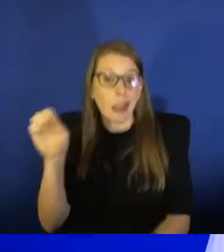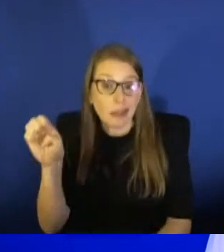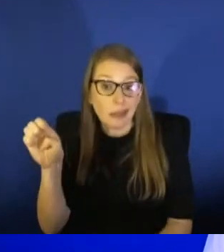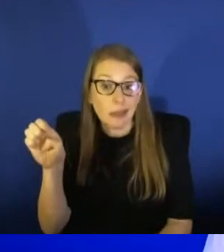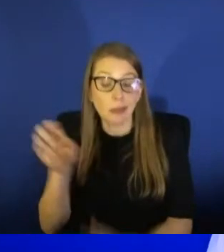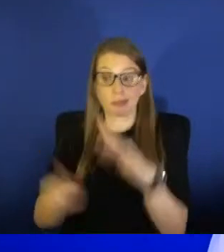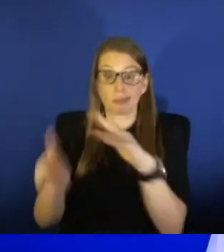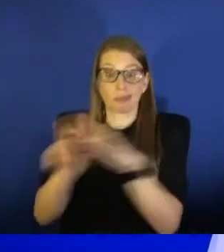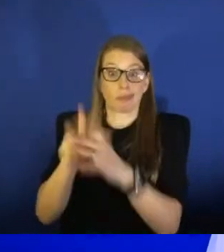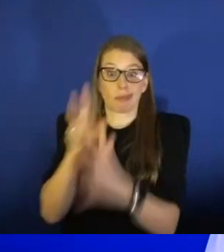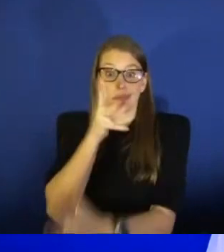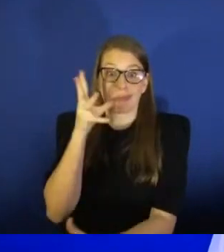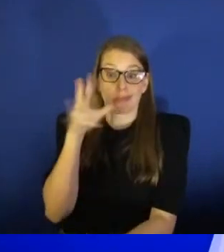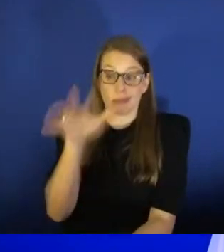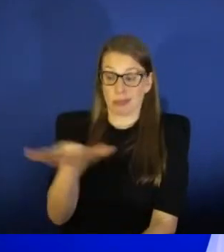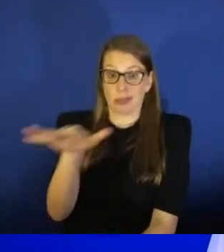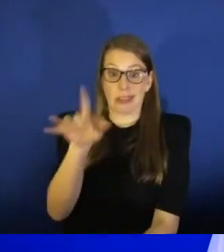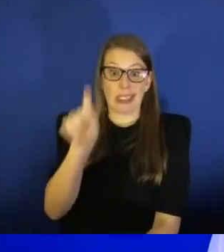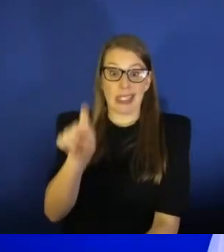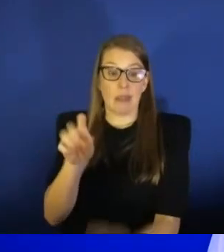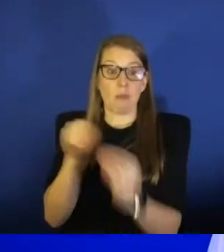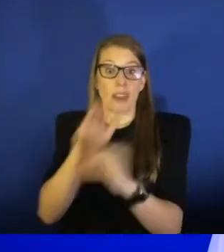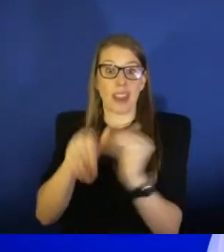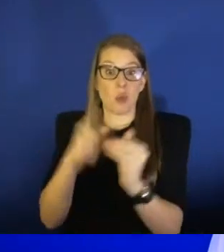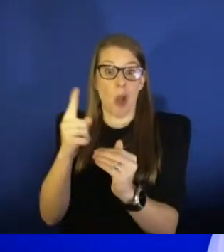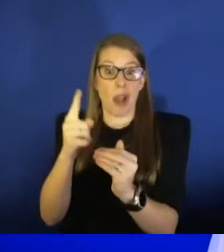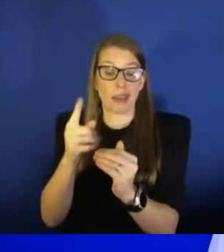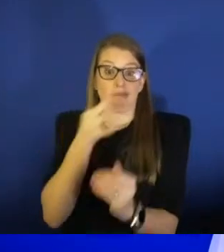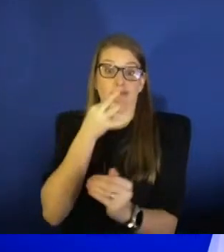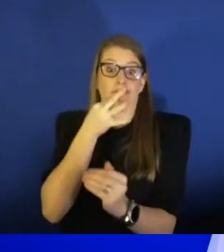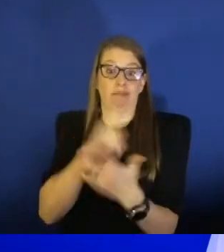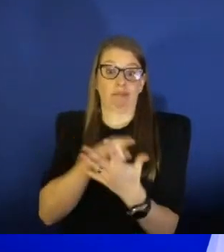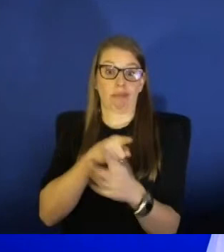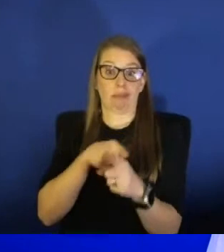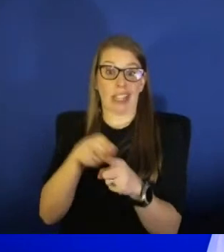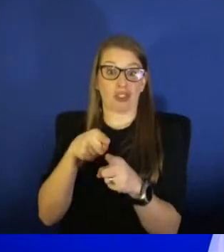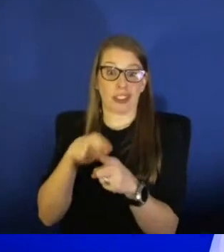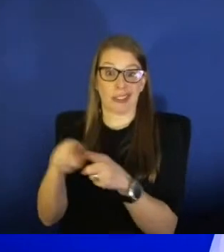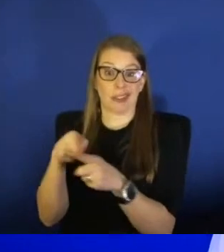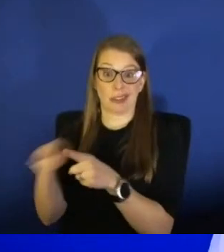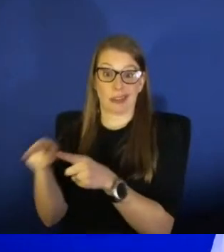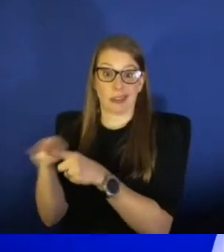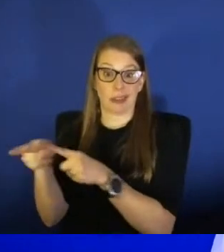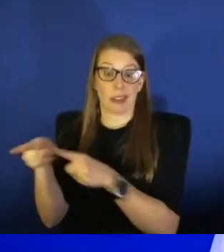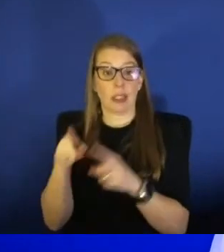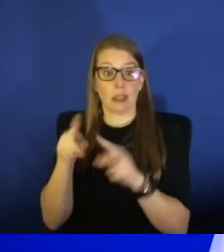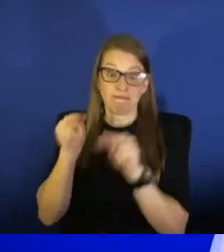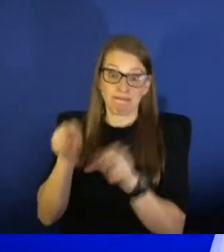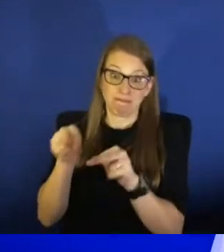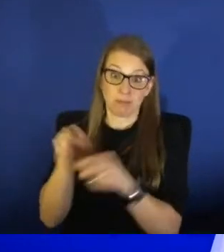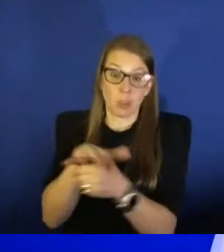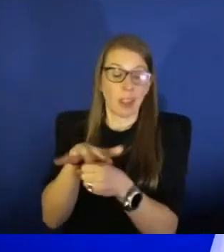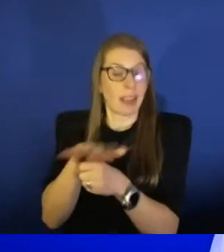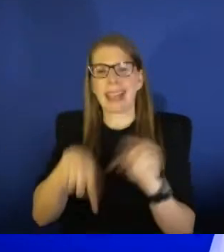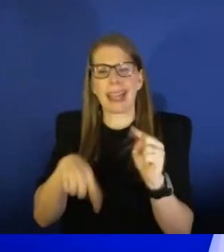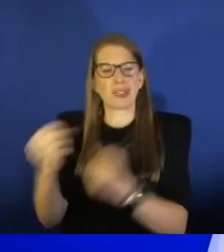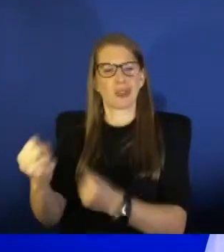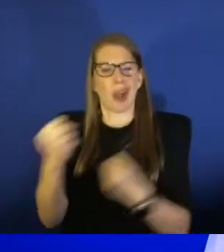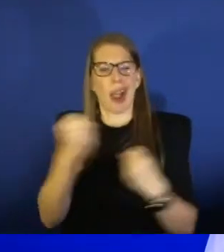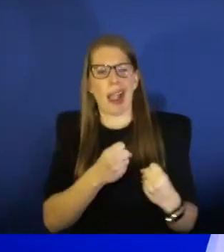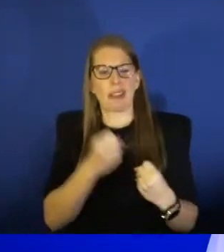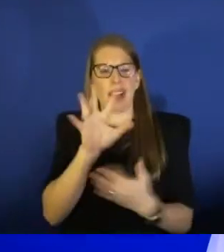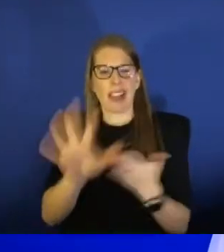where patients need multiple specialists and need really close monitoring locally. They can't just drive to Kansas City 5 hours away. That's